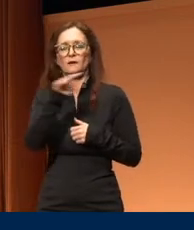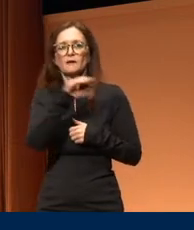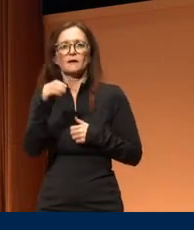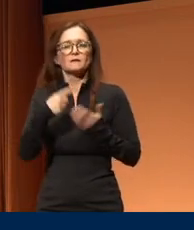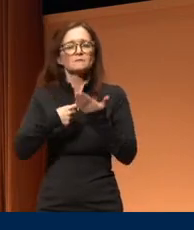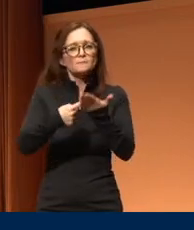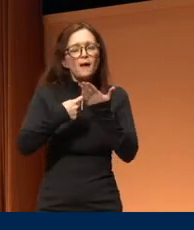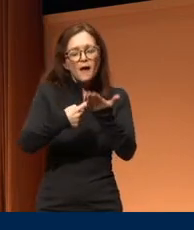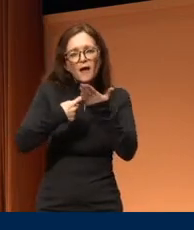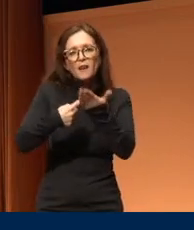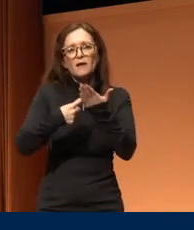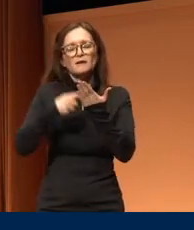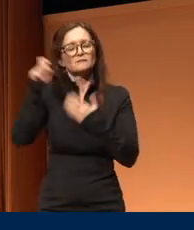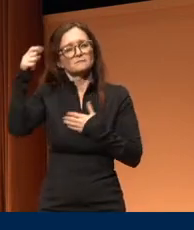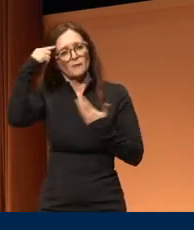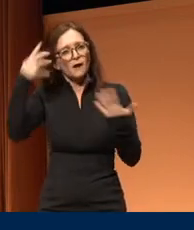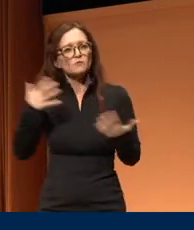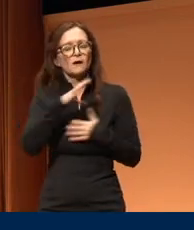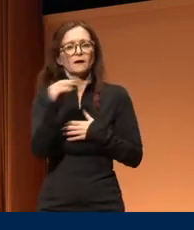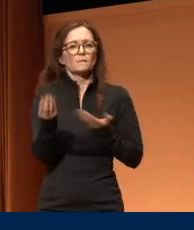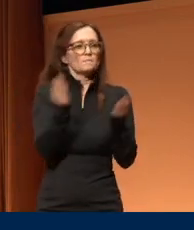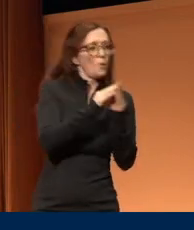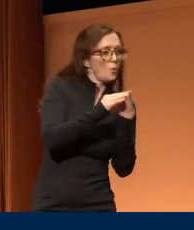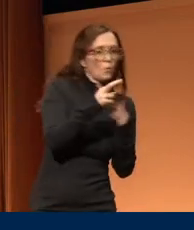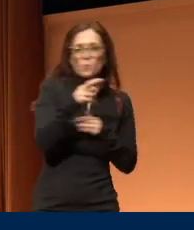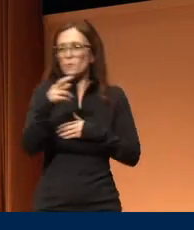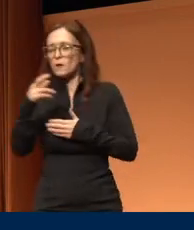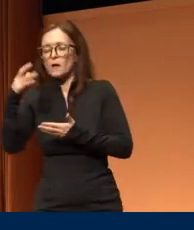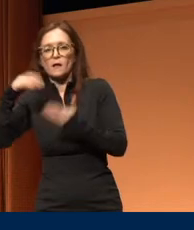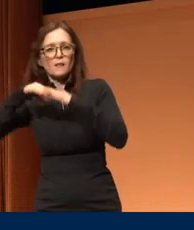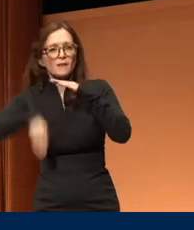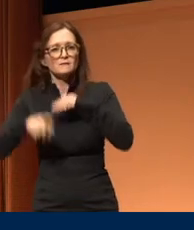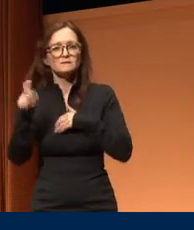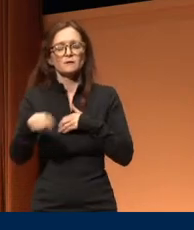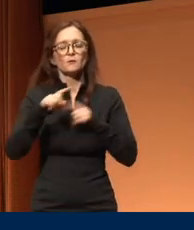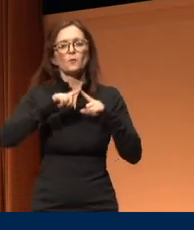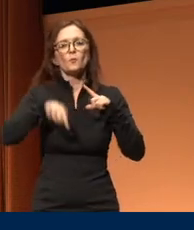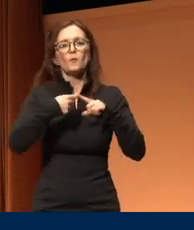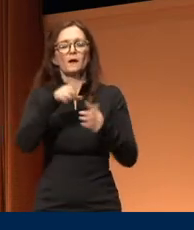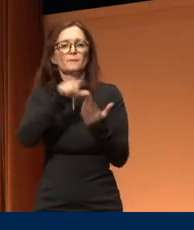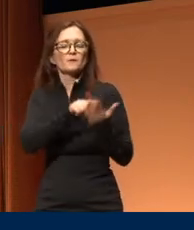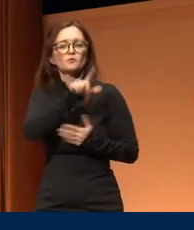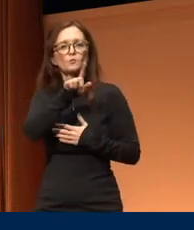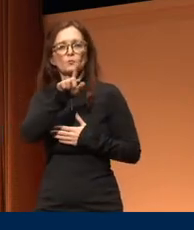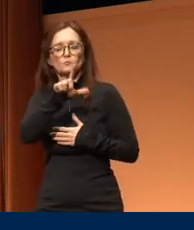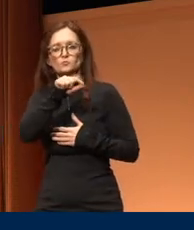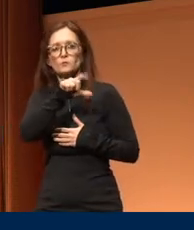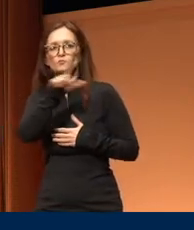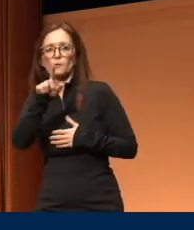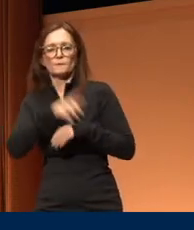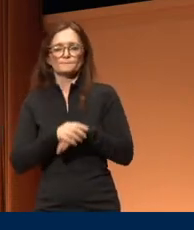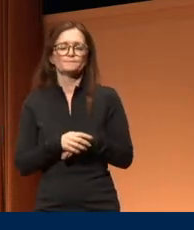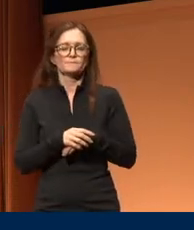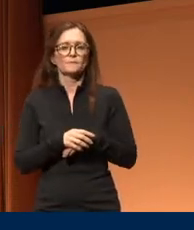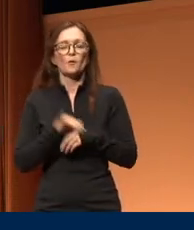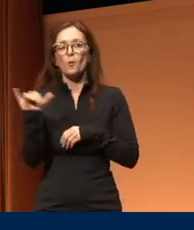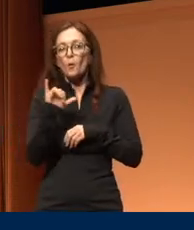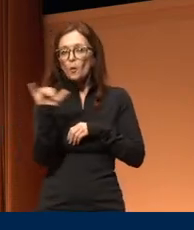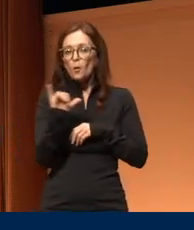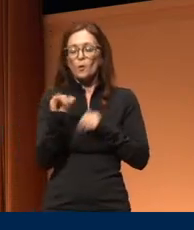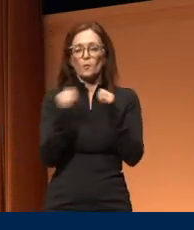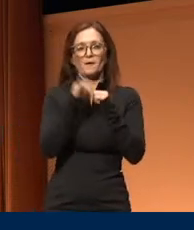Debating Democracy, Do We Need More or Less, which was published in 2021. In addition